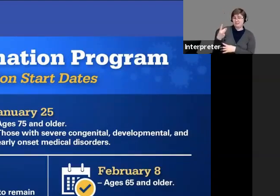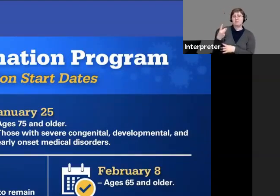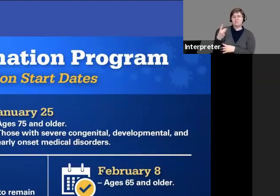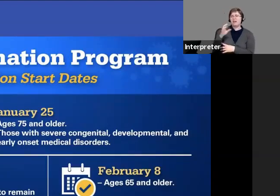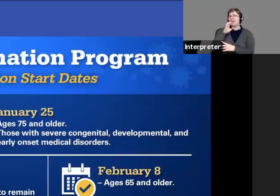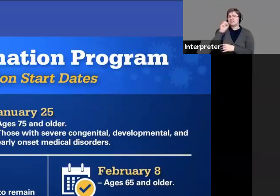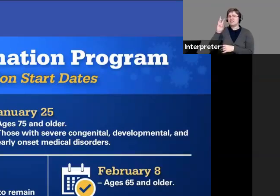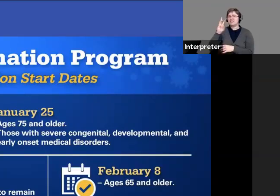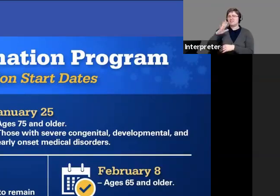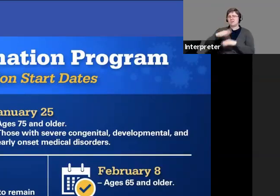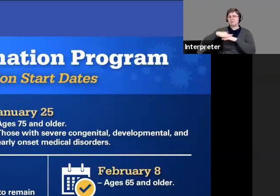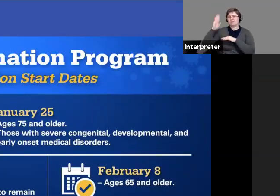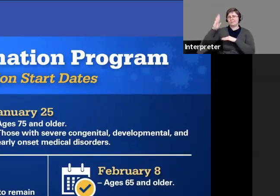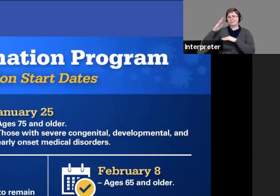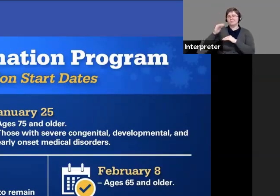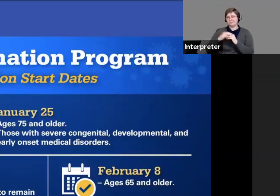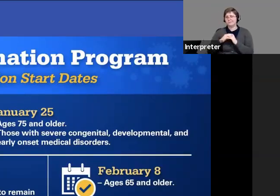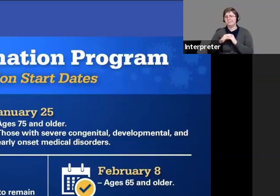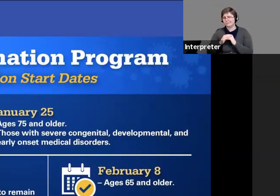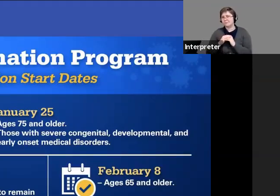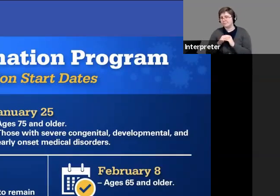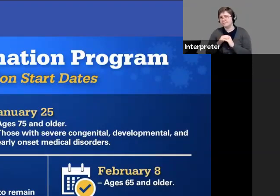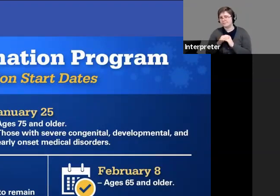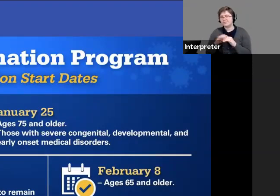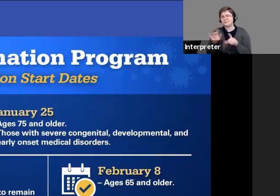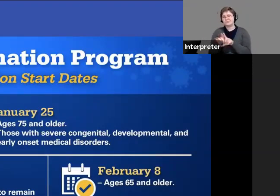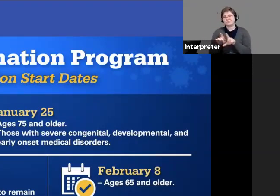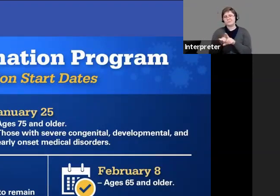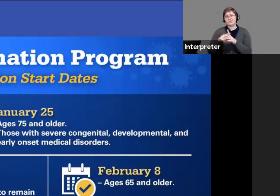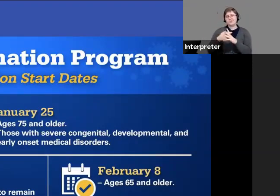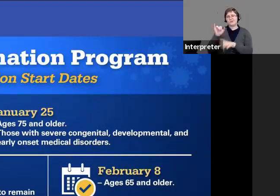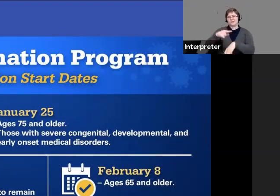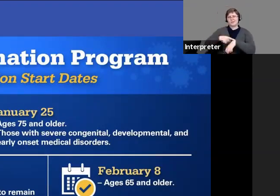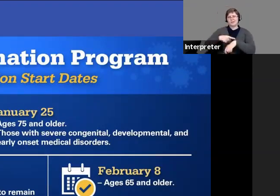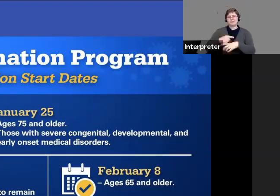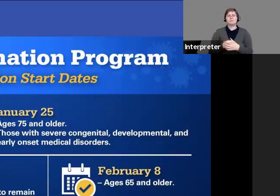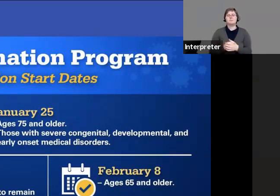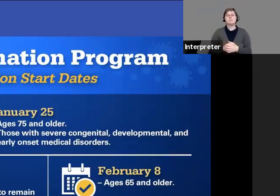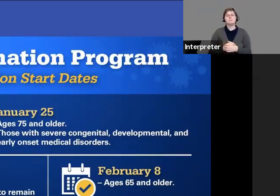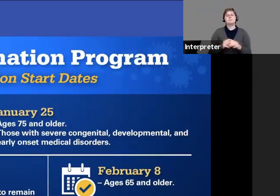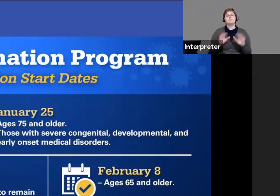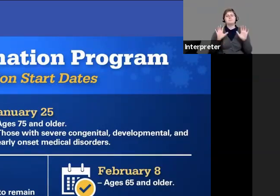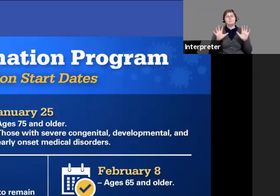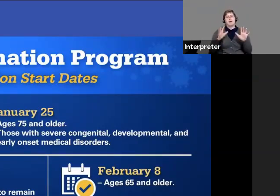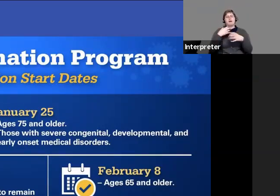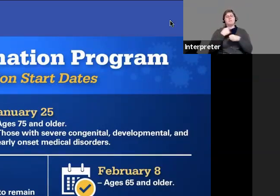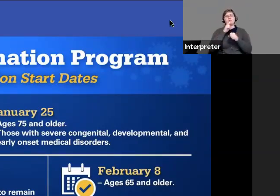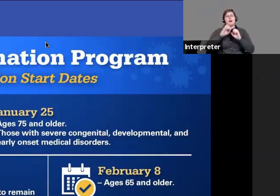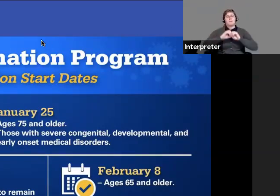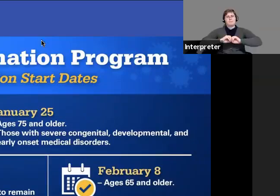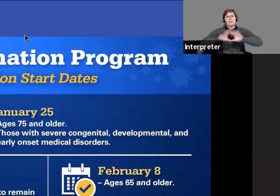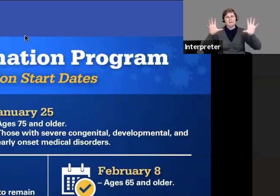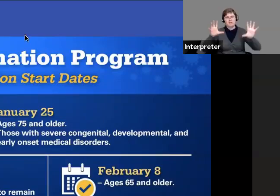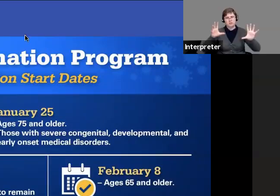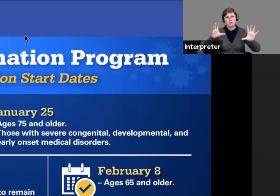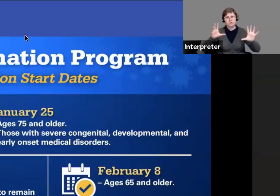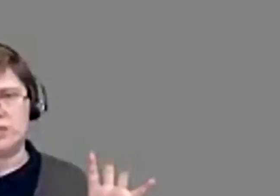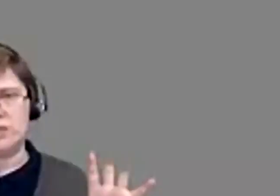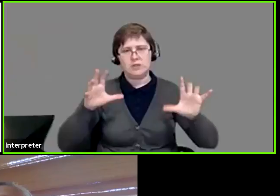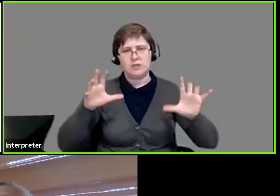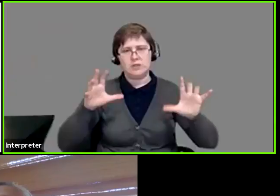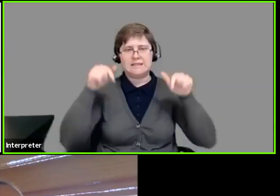that 65-year-old and older group as well too. I need to make sure that I preface this. This is